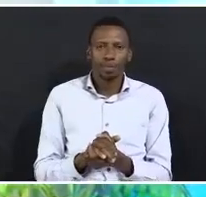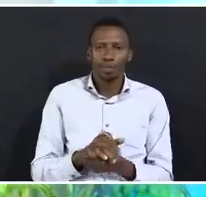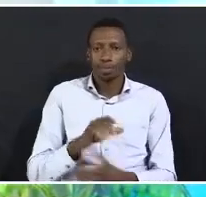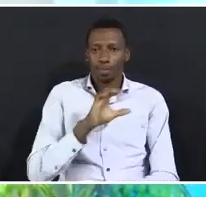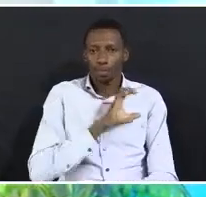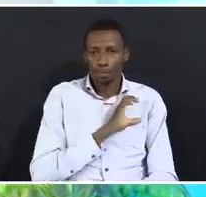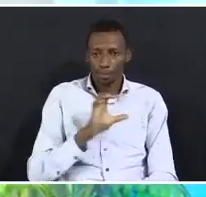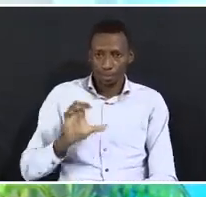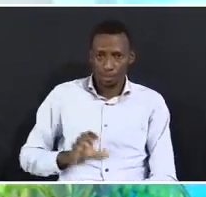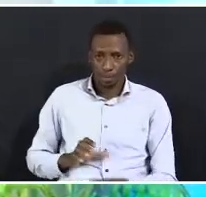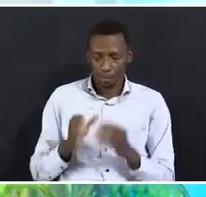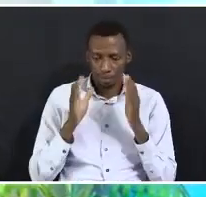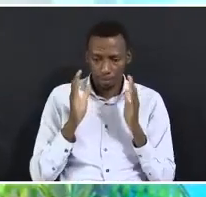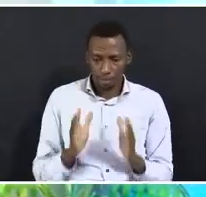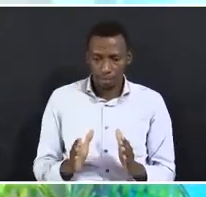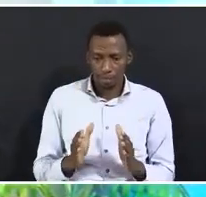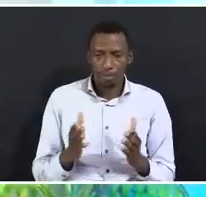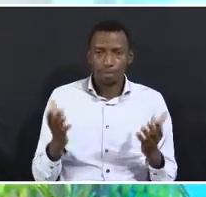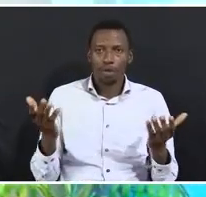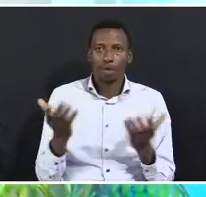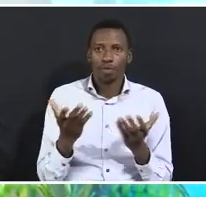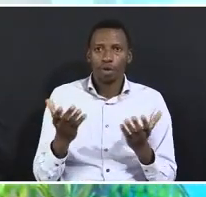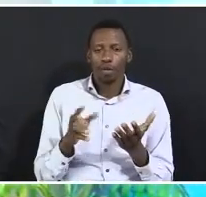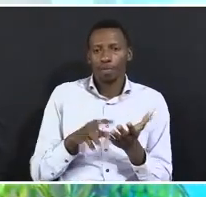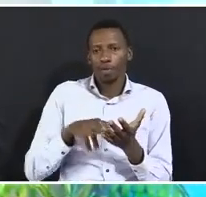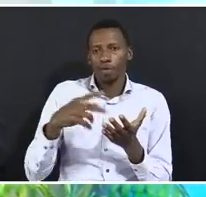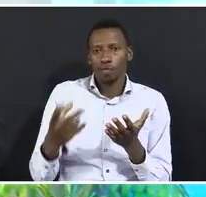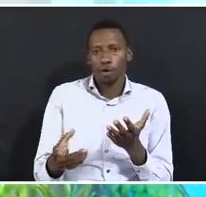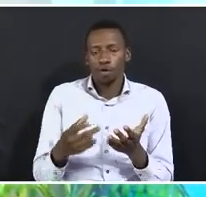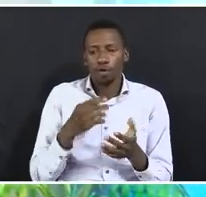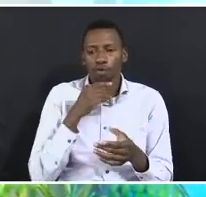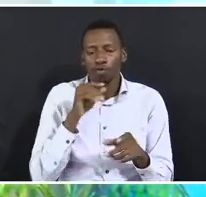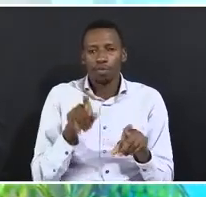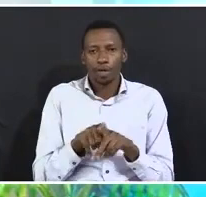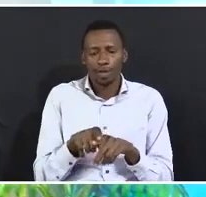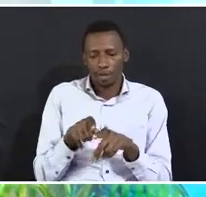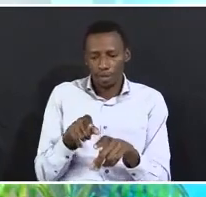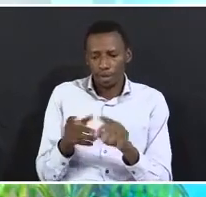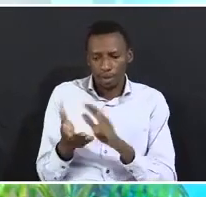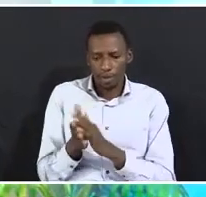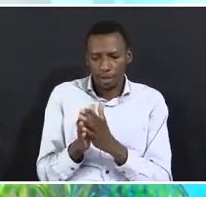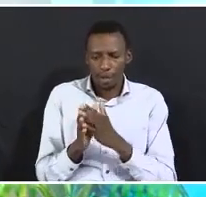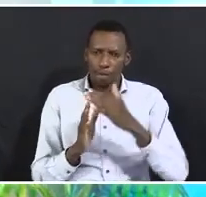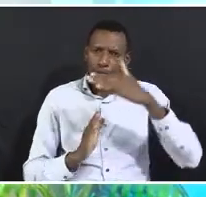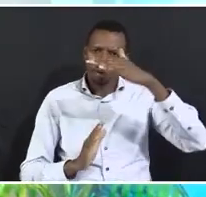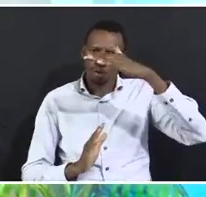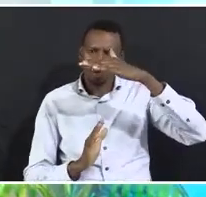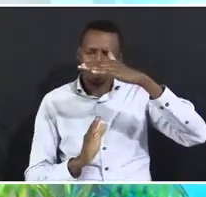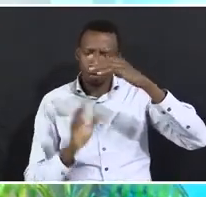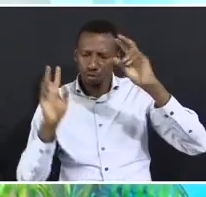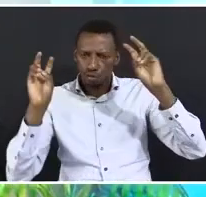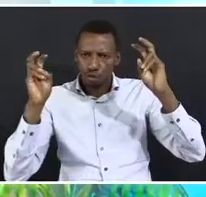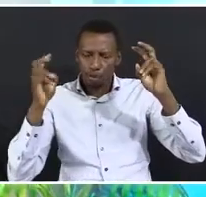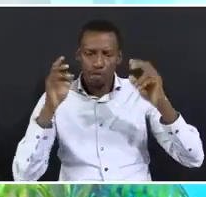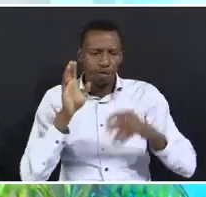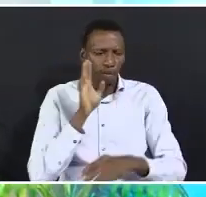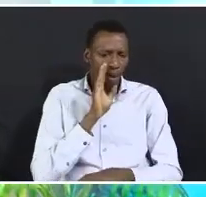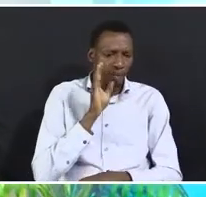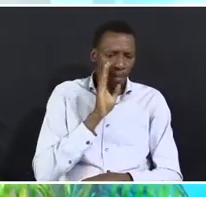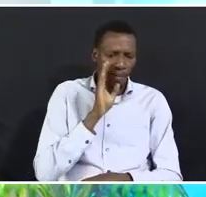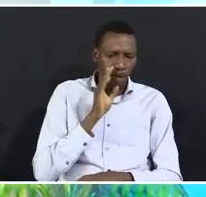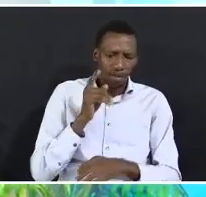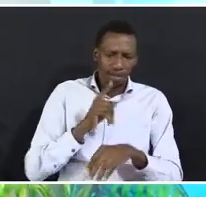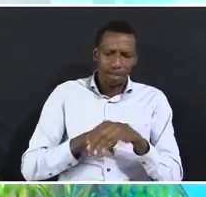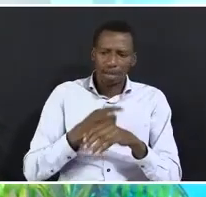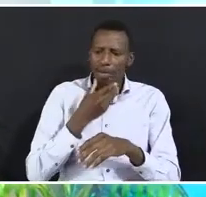Christianity where the fall of a brother becomes the topic for gossip is satanic.